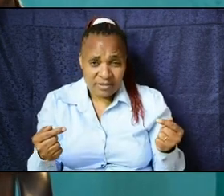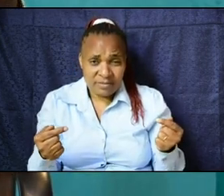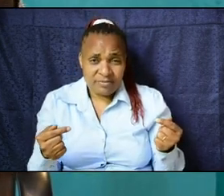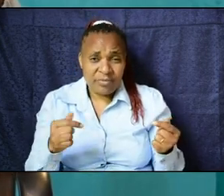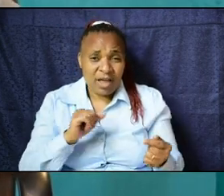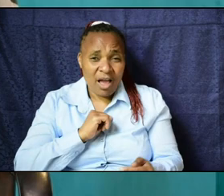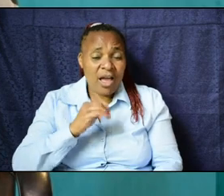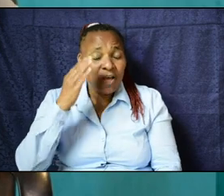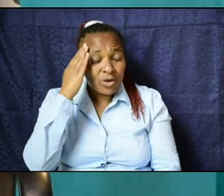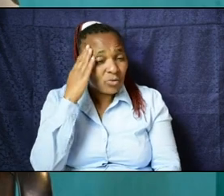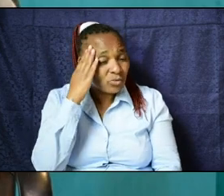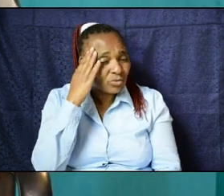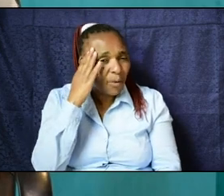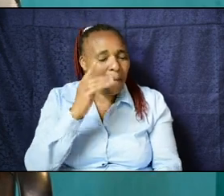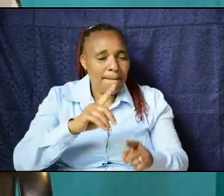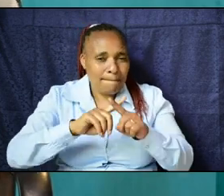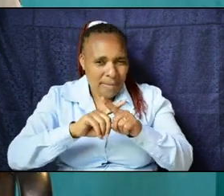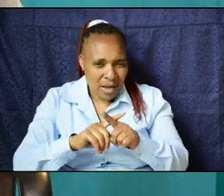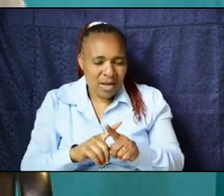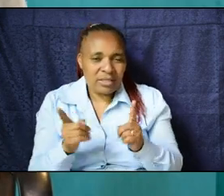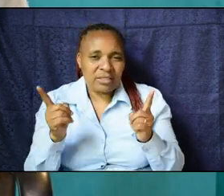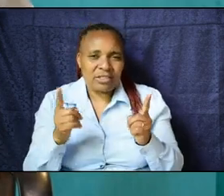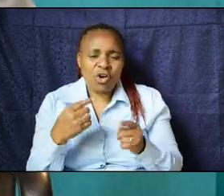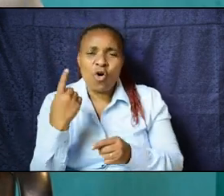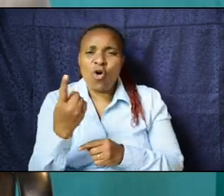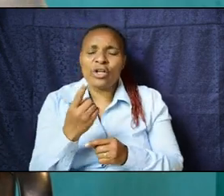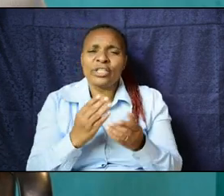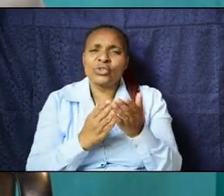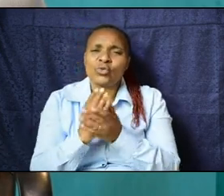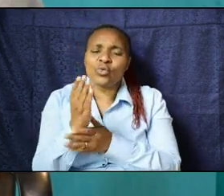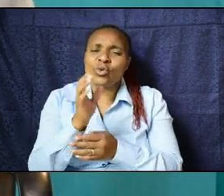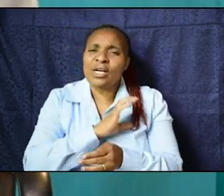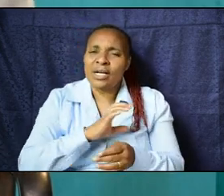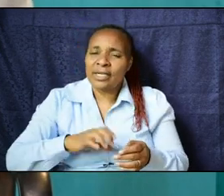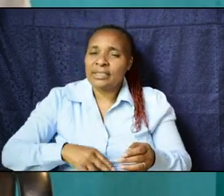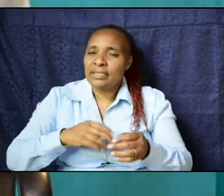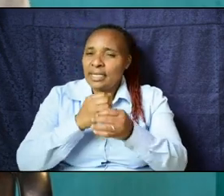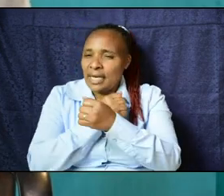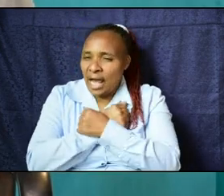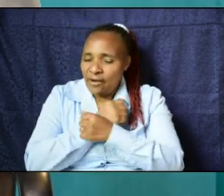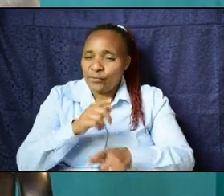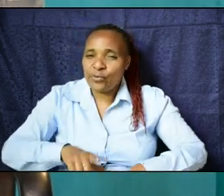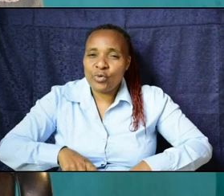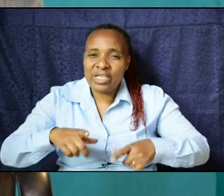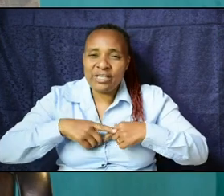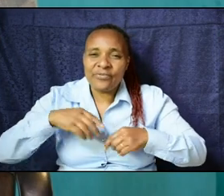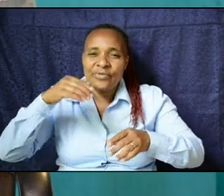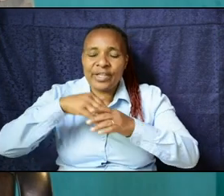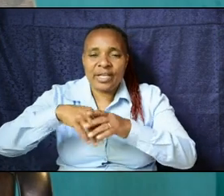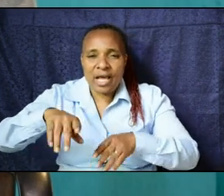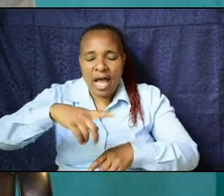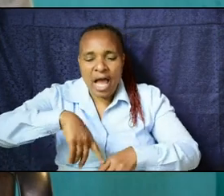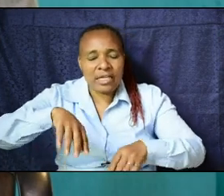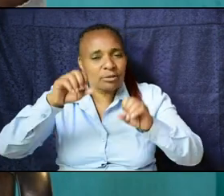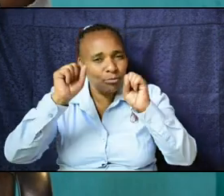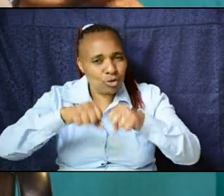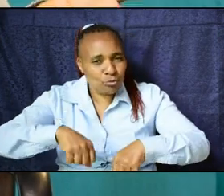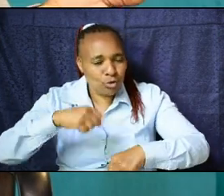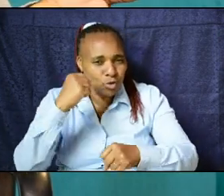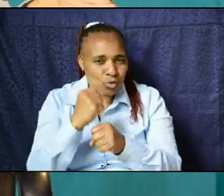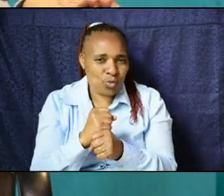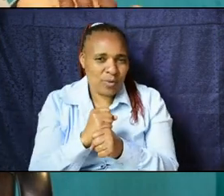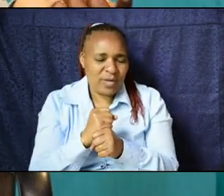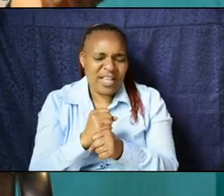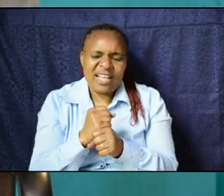I know, right? But it's only through Christ's love living in us that we're able to do that. So, Amen. Like, it's